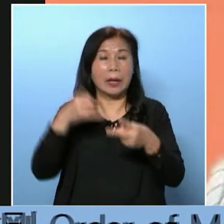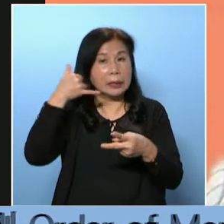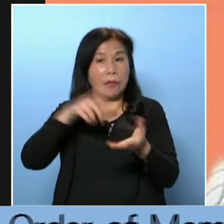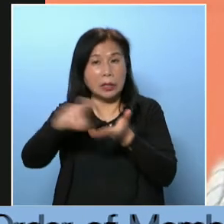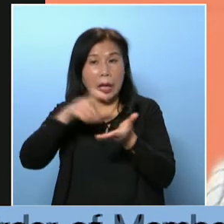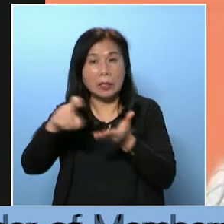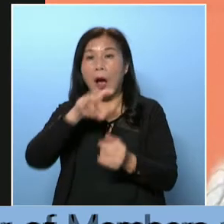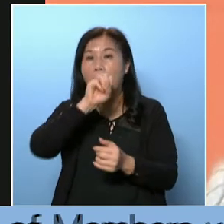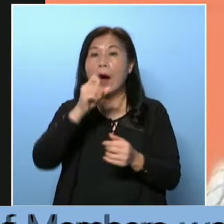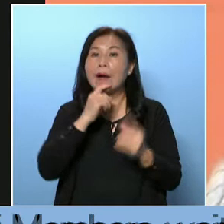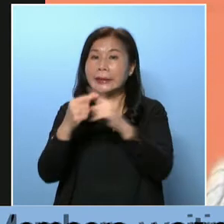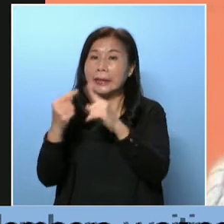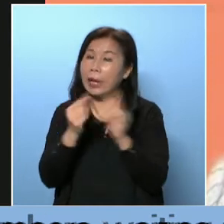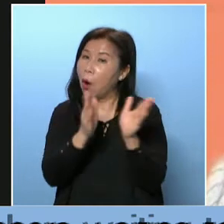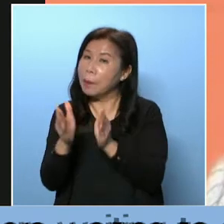volunteers to call